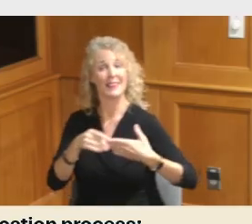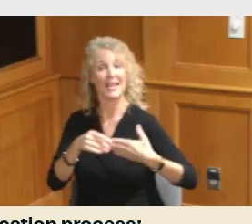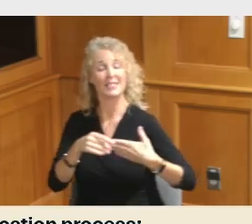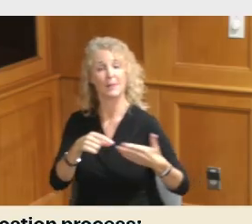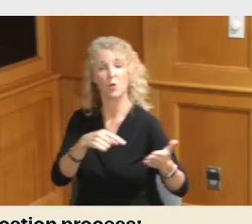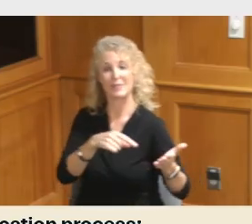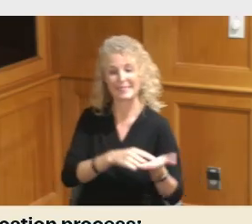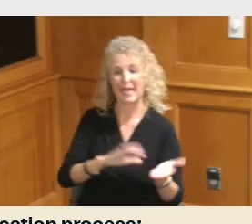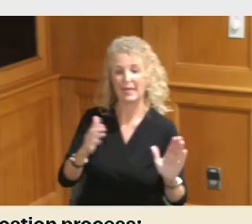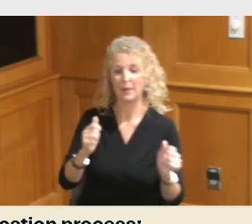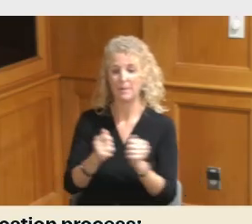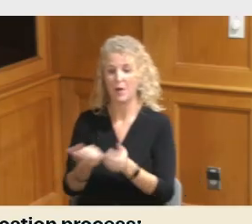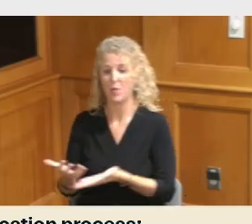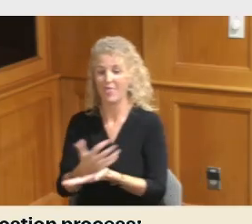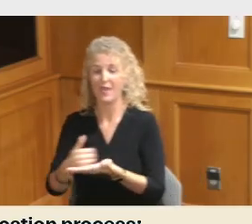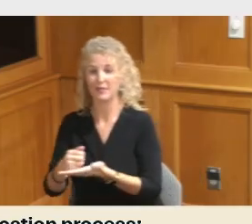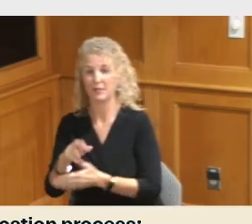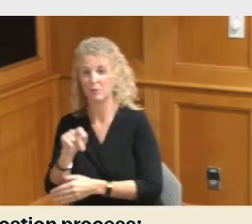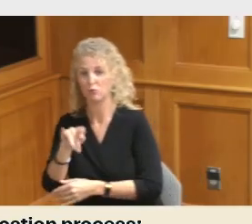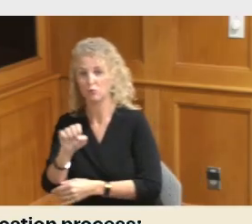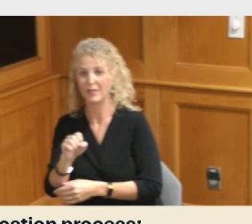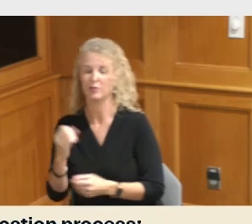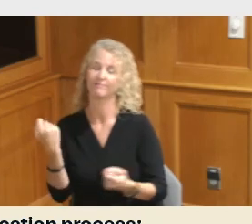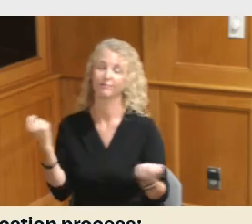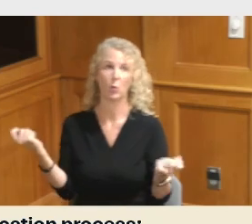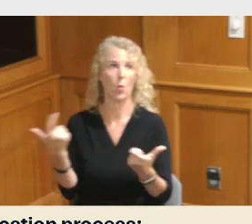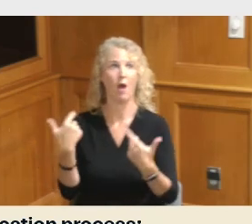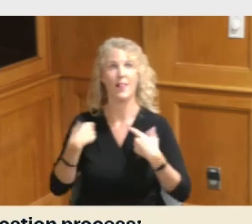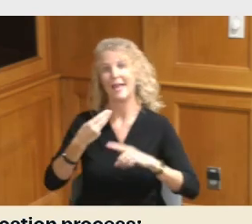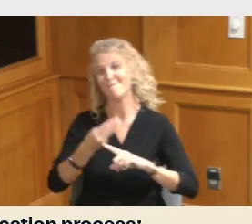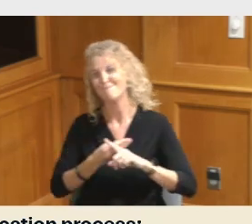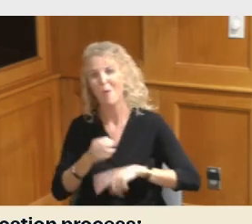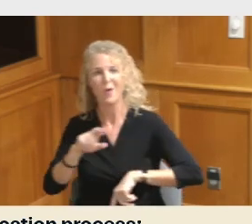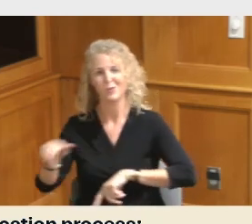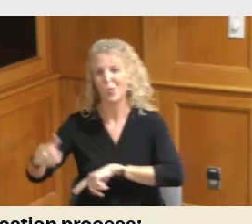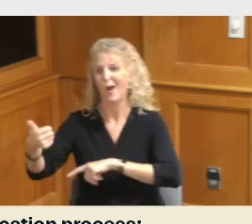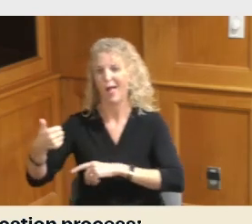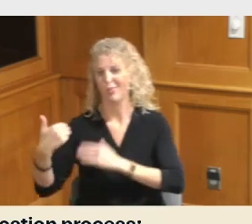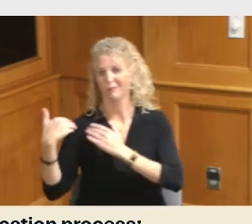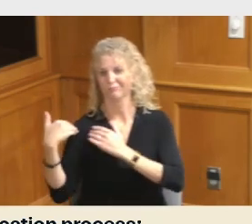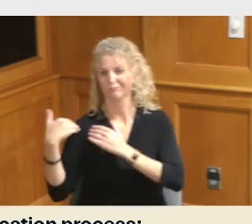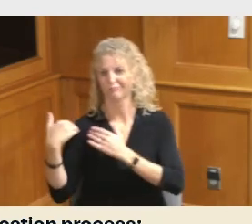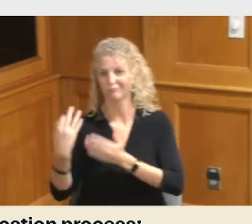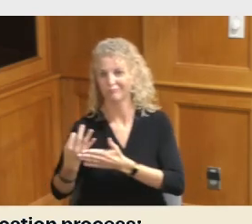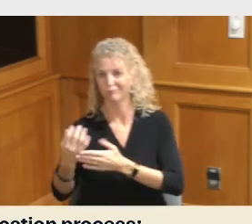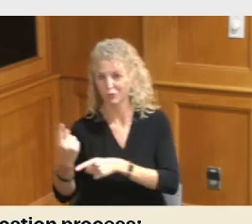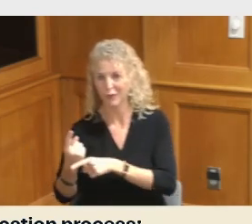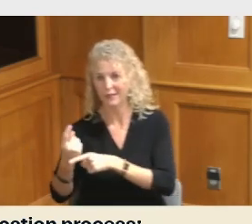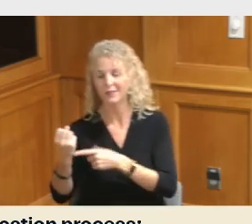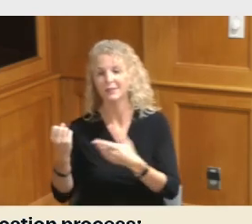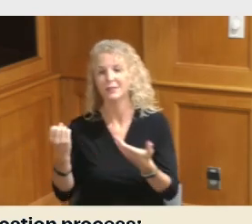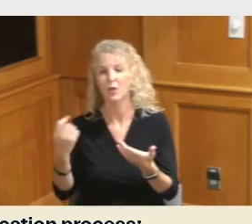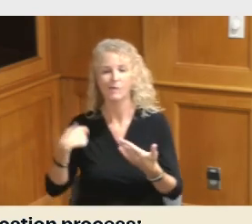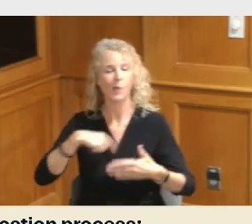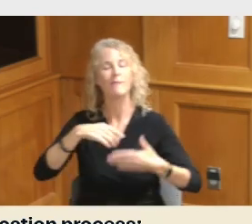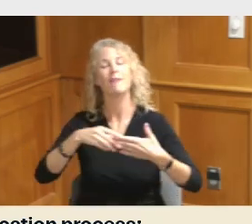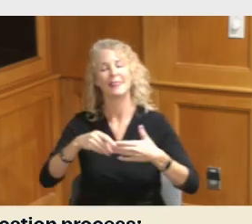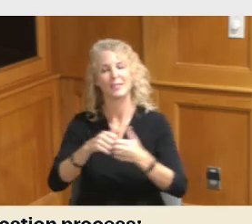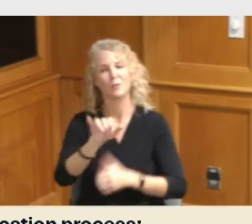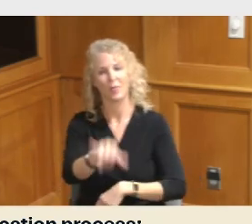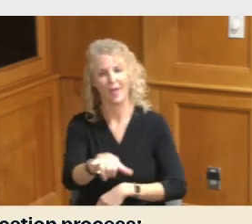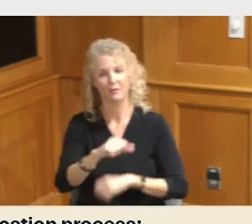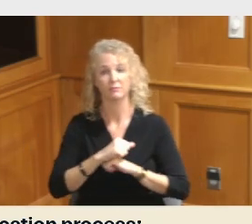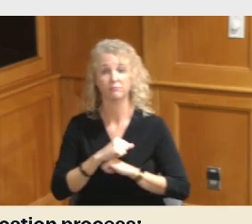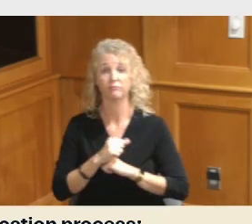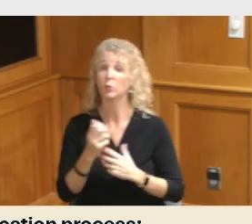debt to income, so we know all of us have a mortgage, all of us have lots of other financial obligations. We're flexible on that.